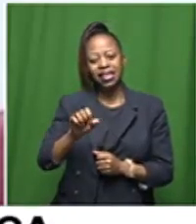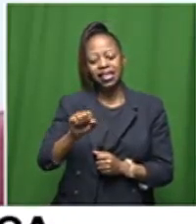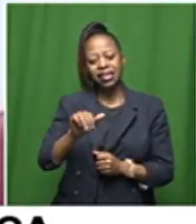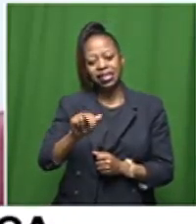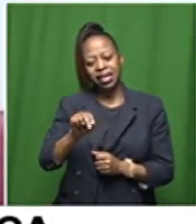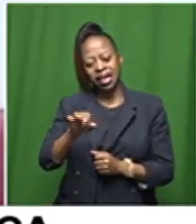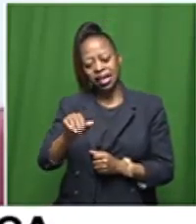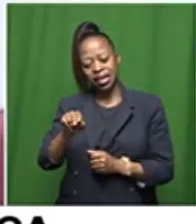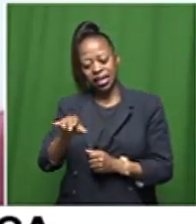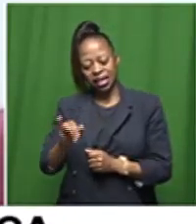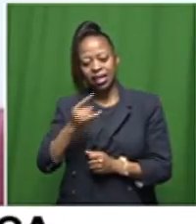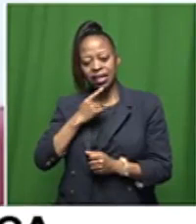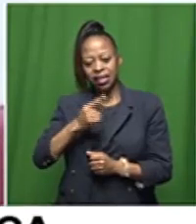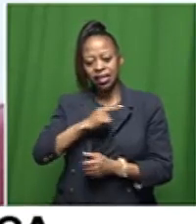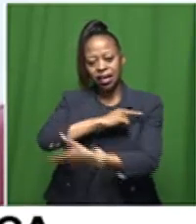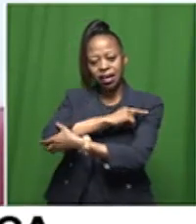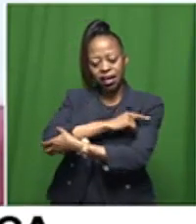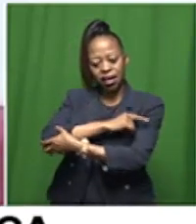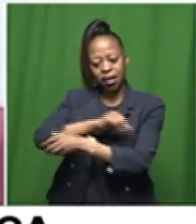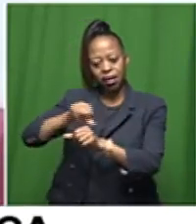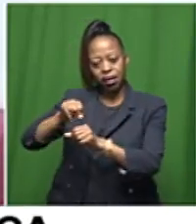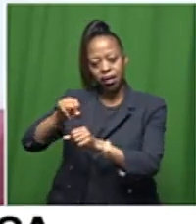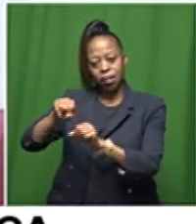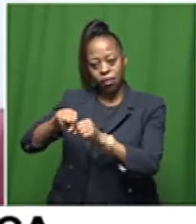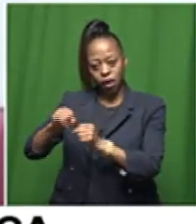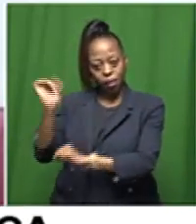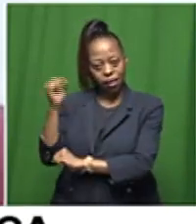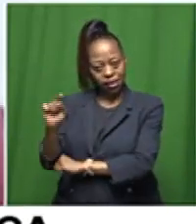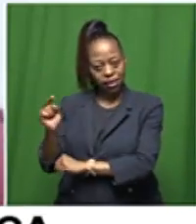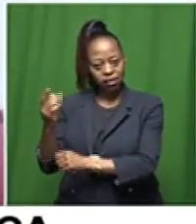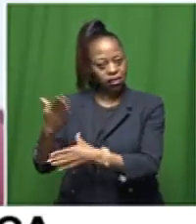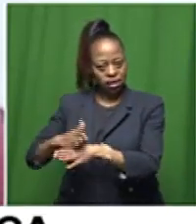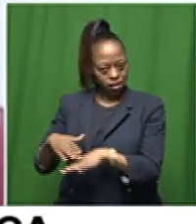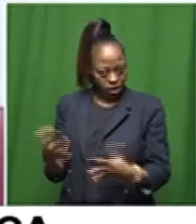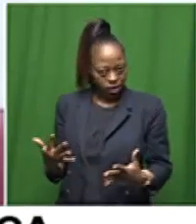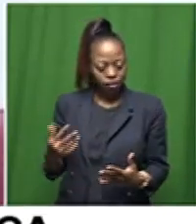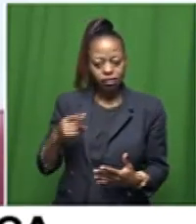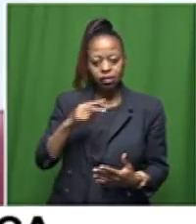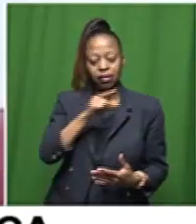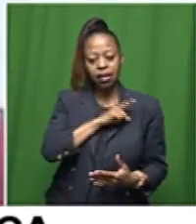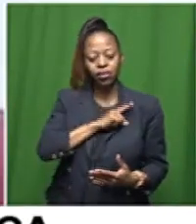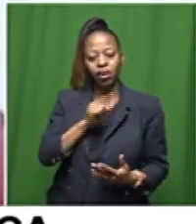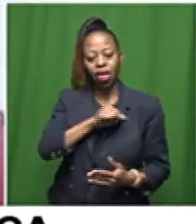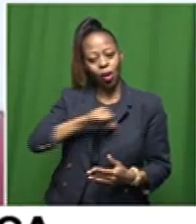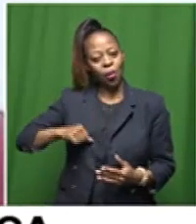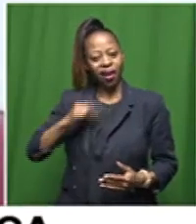problem was the C-arm was broken at that time. So that's why I couldn't get the operation that is